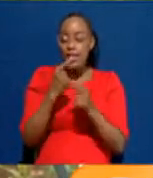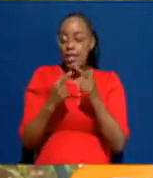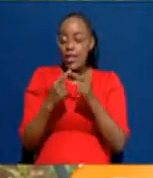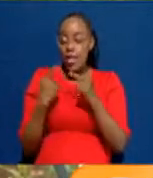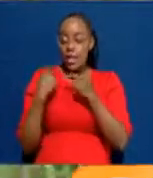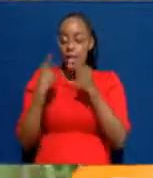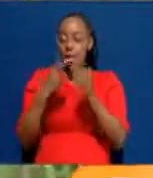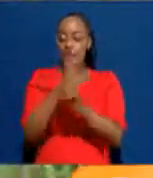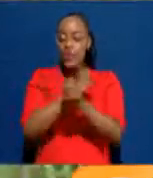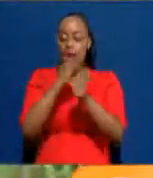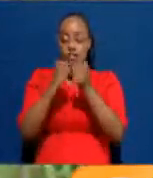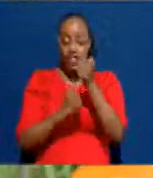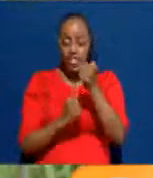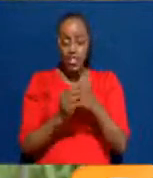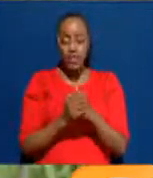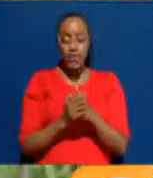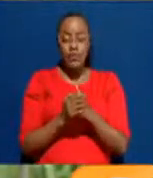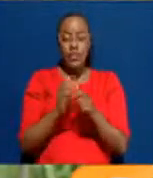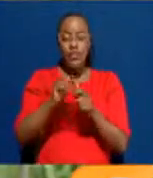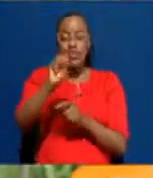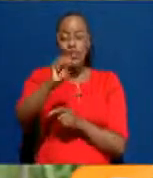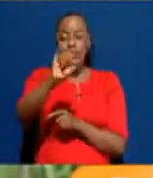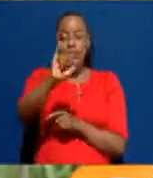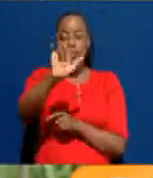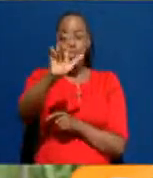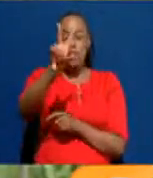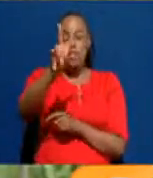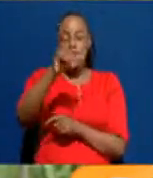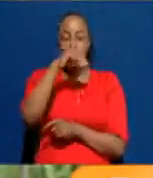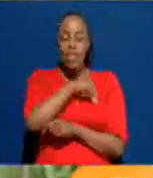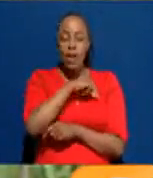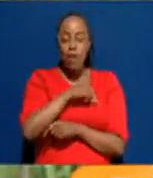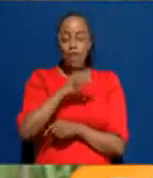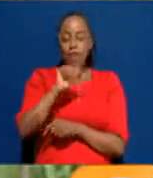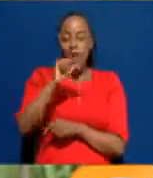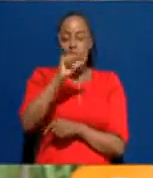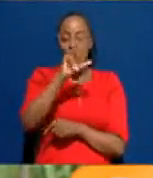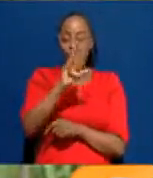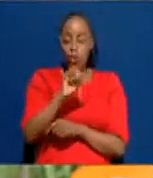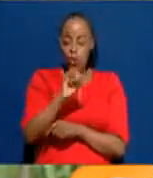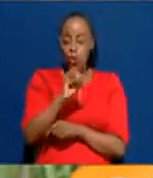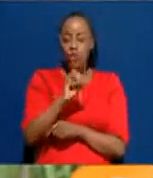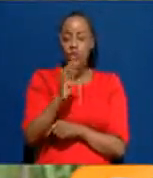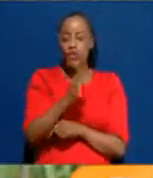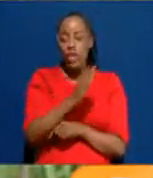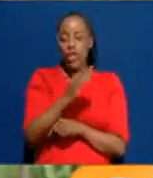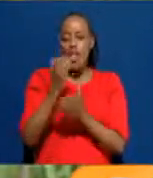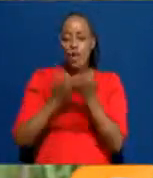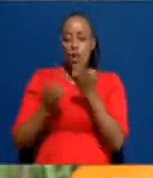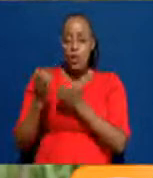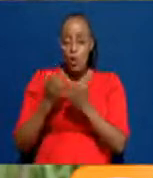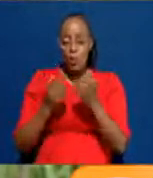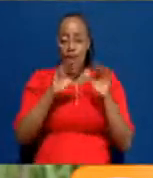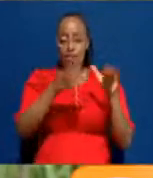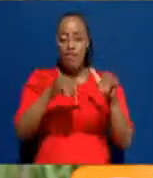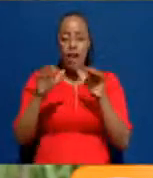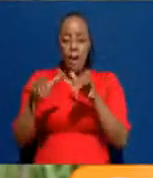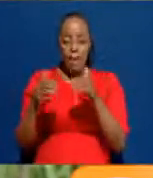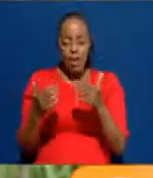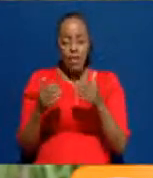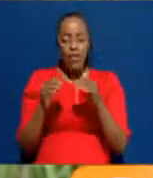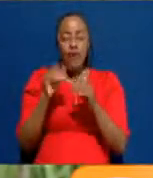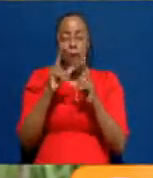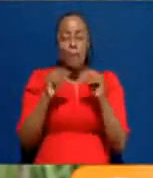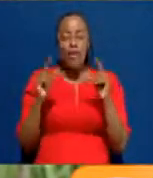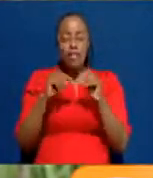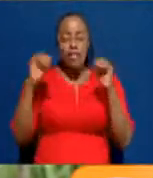to infinity? According to Sylvia, the benefits of agro-ecological farming systems outweigh the demerits. Her message